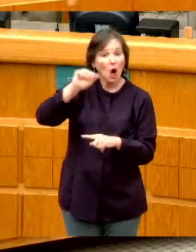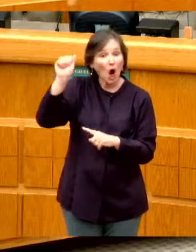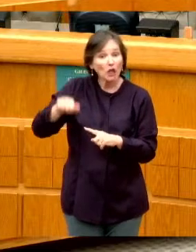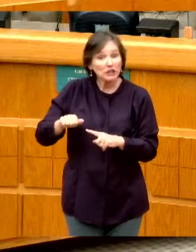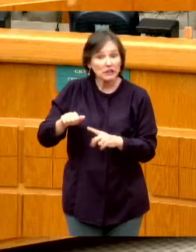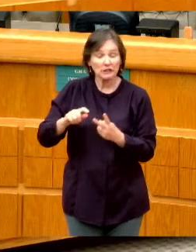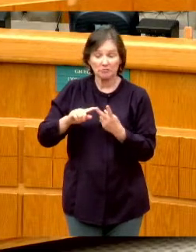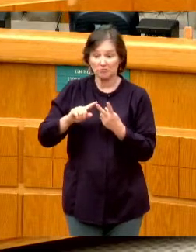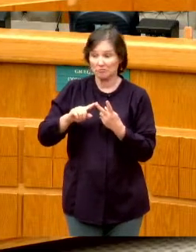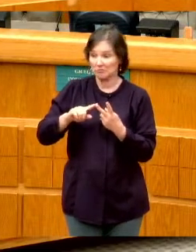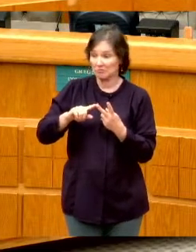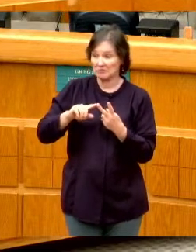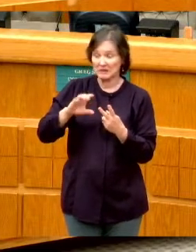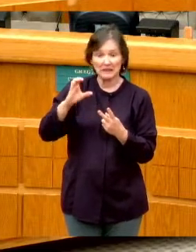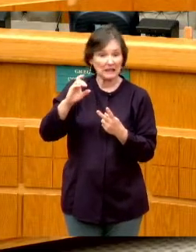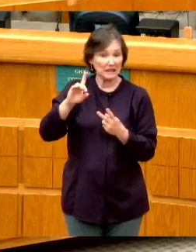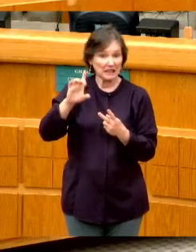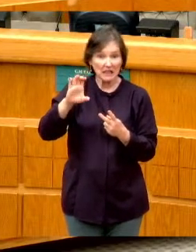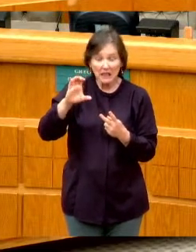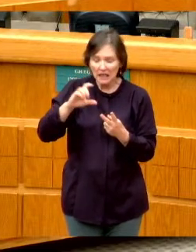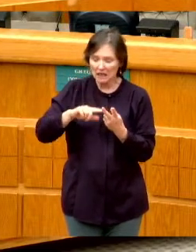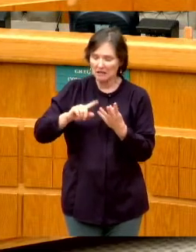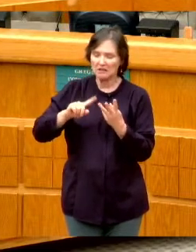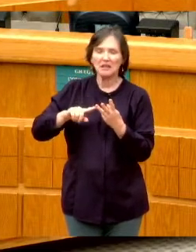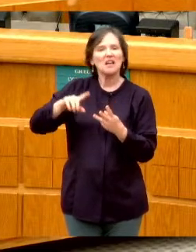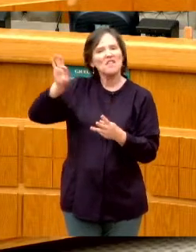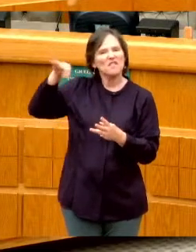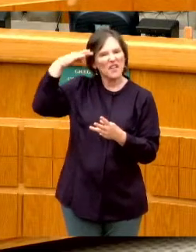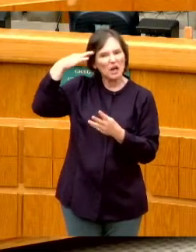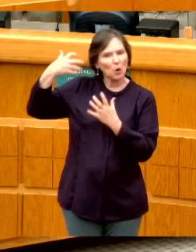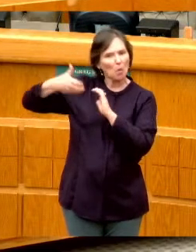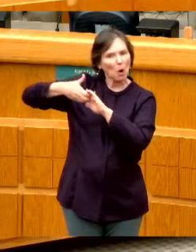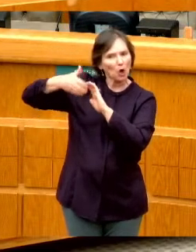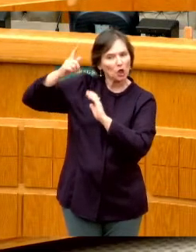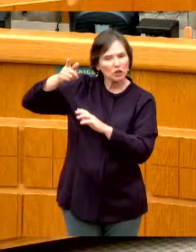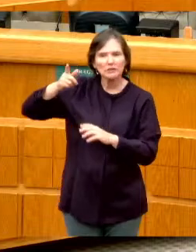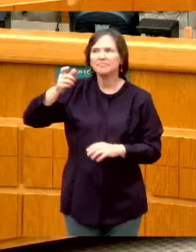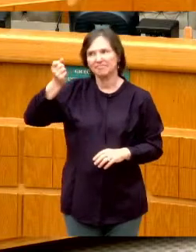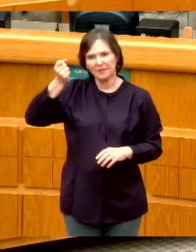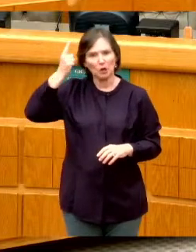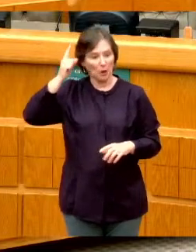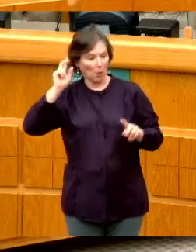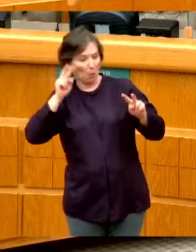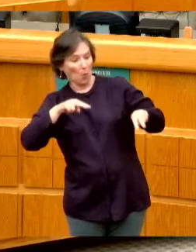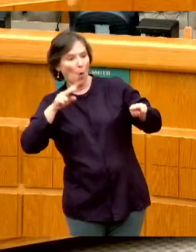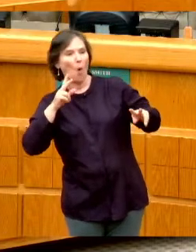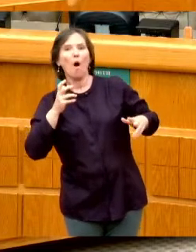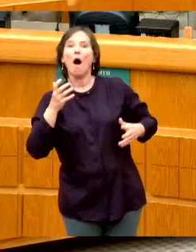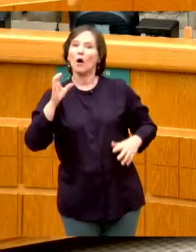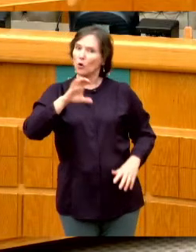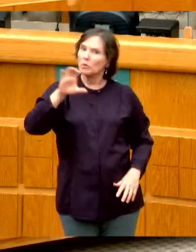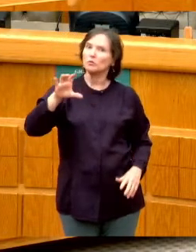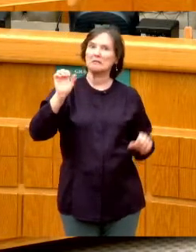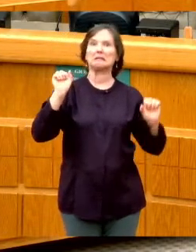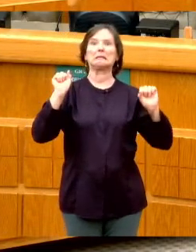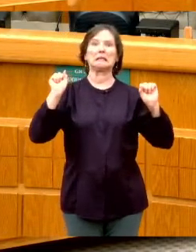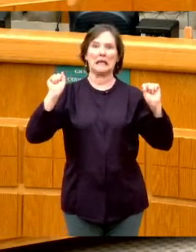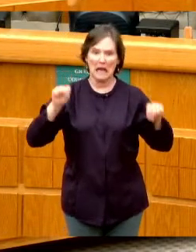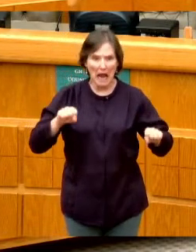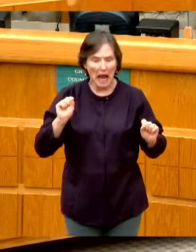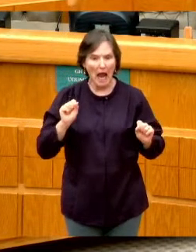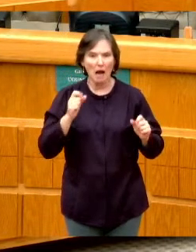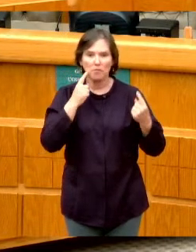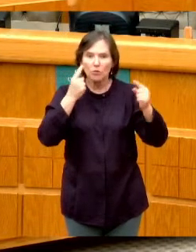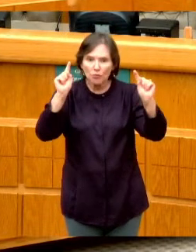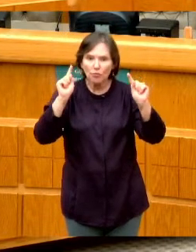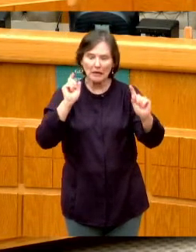vaccine allocation panel, and also to our federal partners. If you provide us more vaccine, the city of Corpus Christi and Nueces